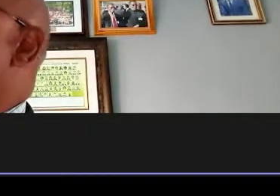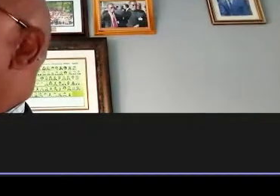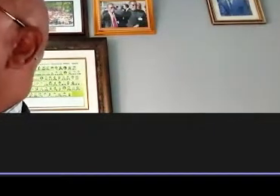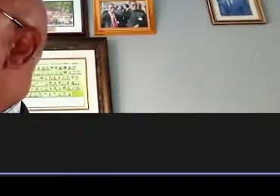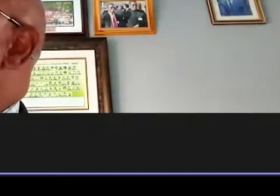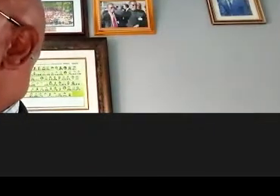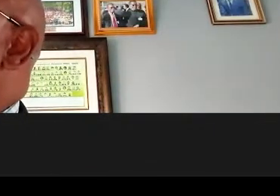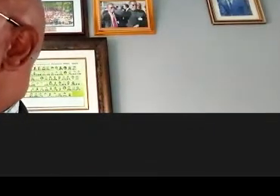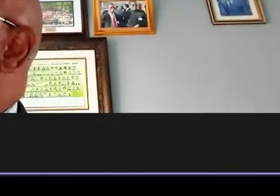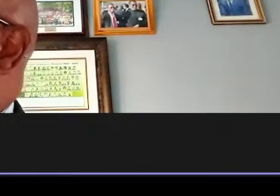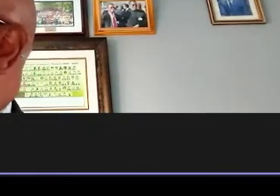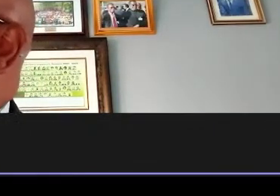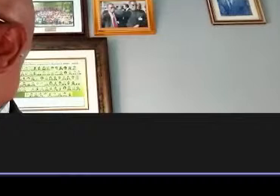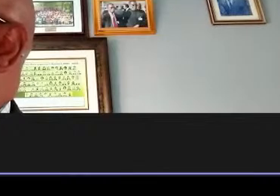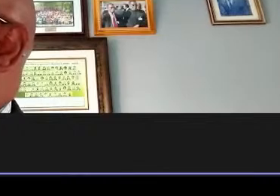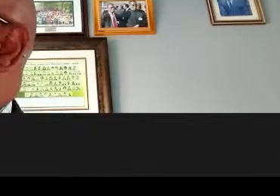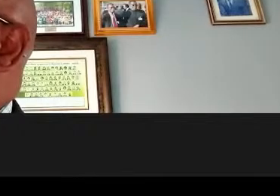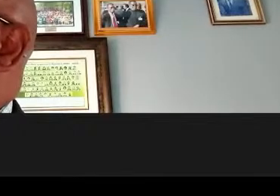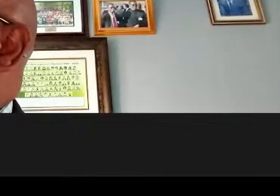than